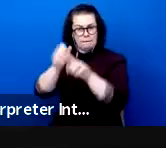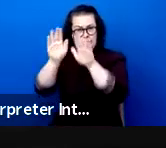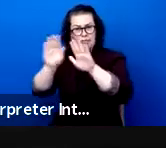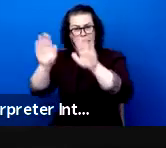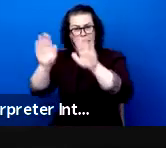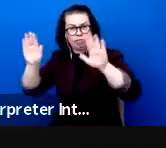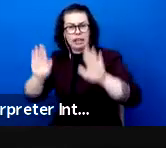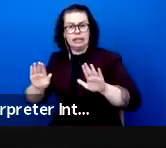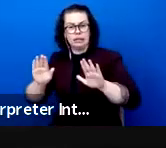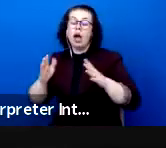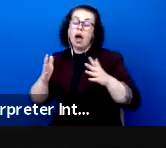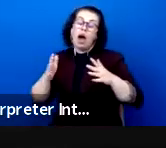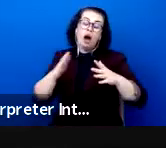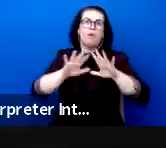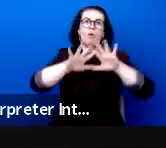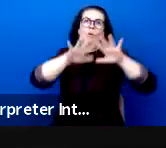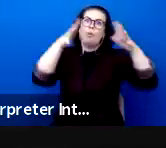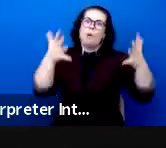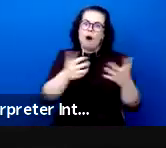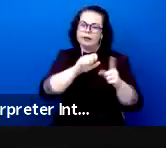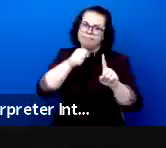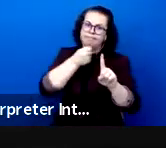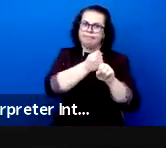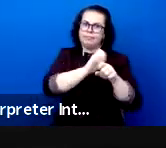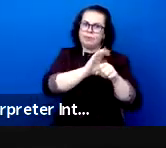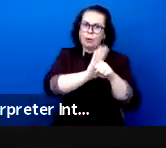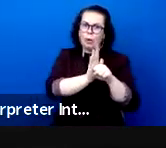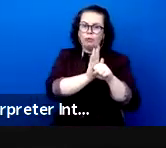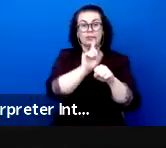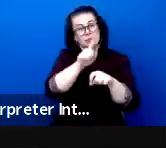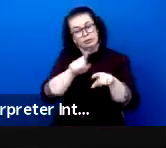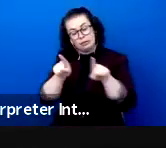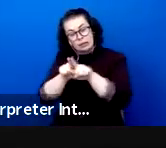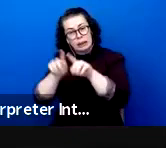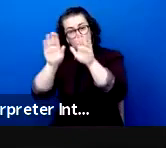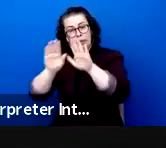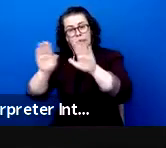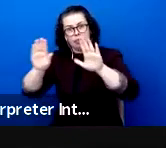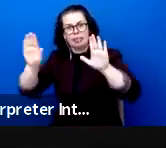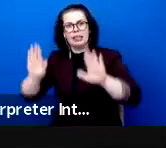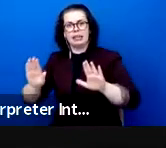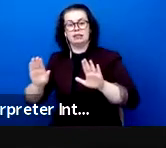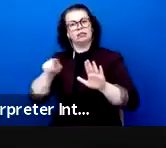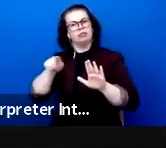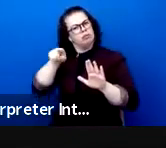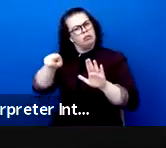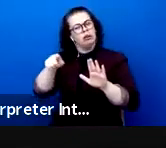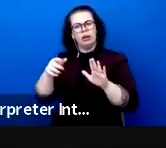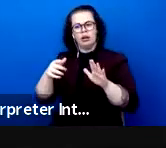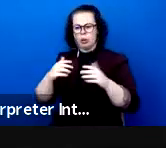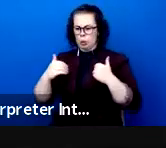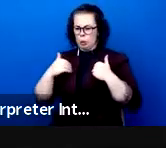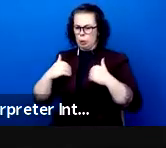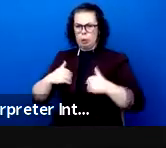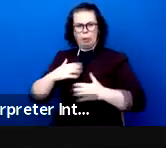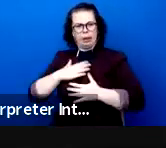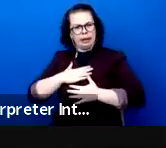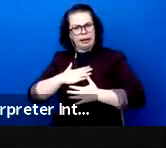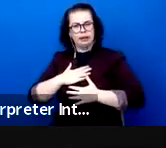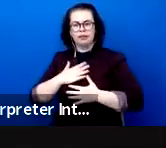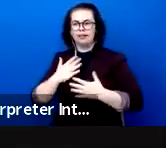all human activities, which reaches what is the essence of being human. The sociability